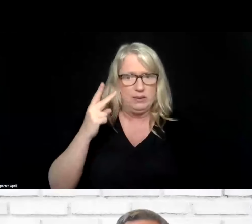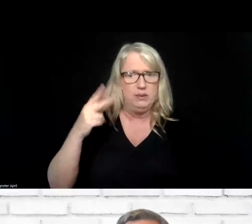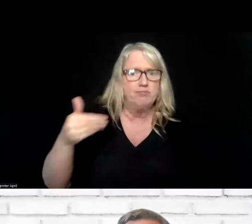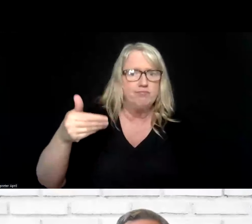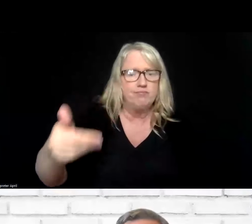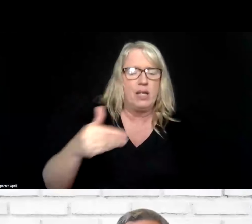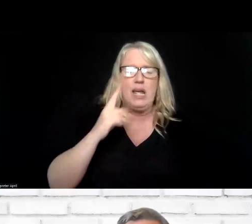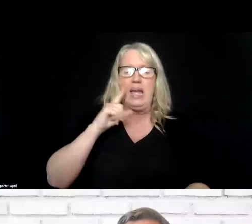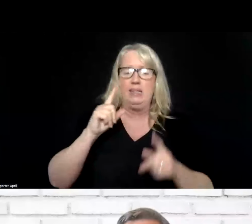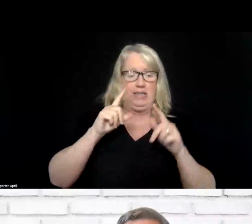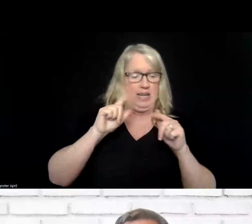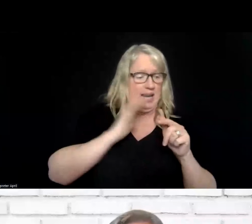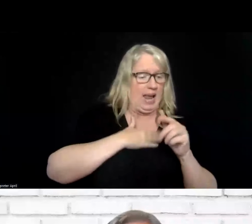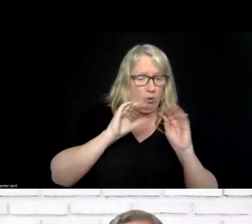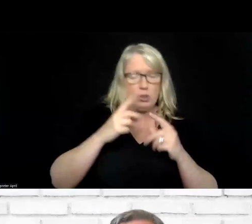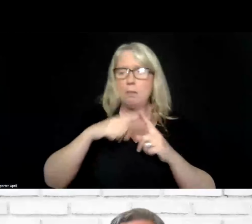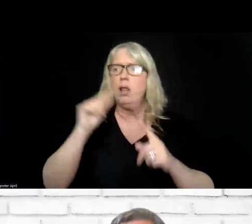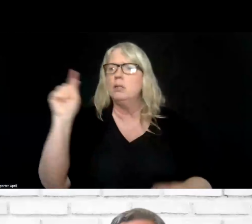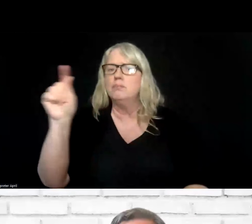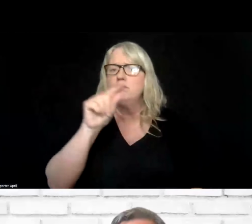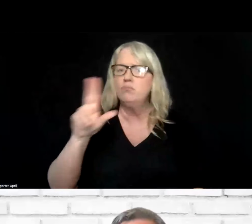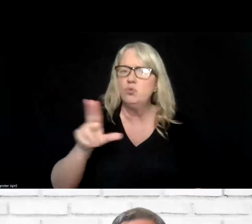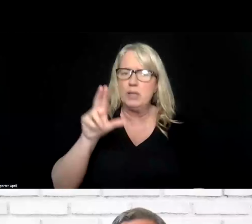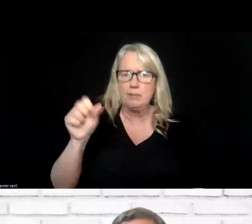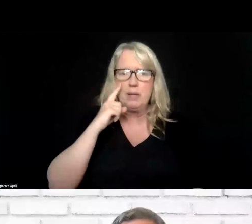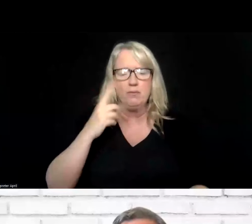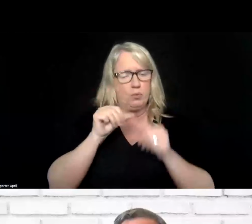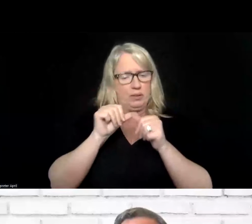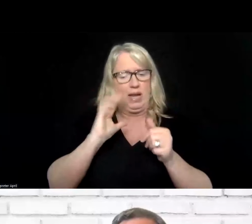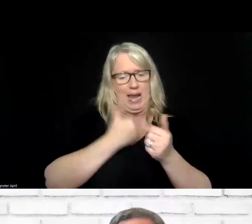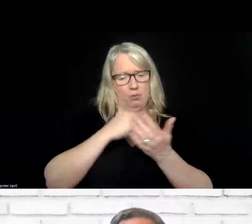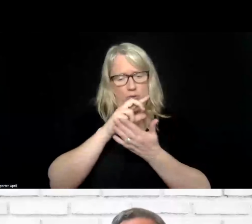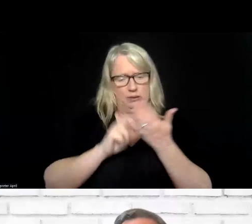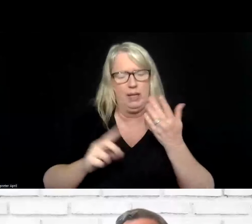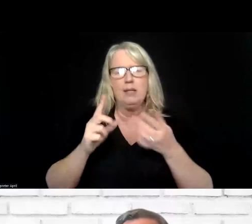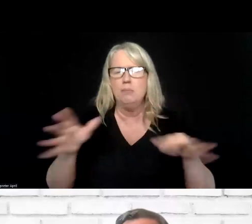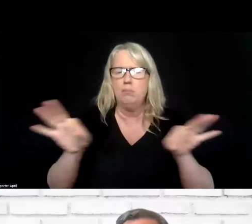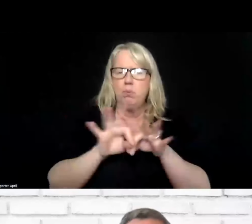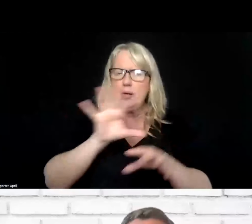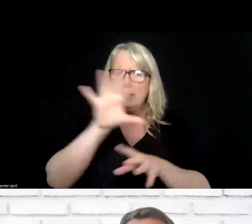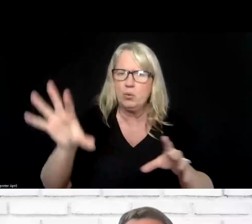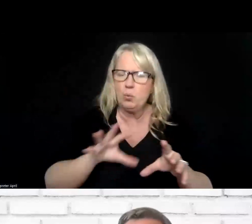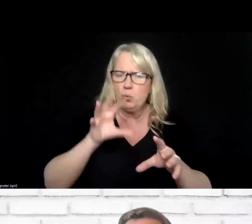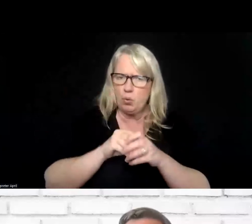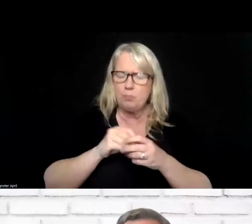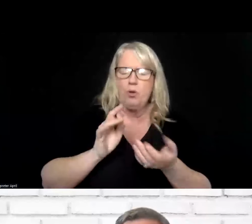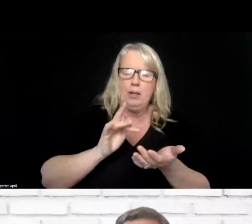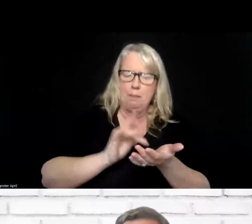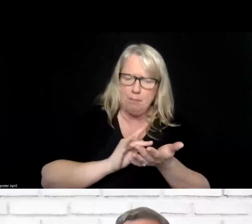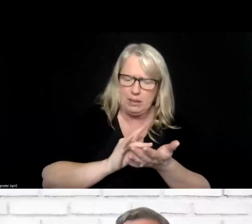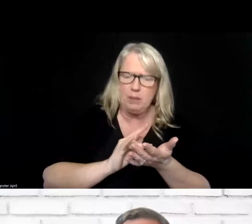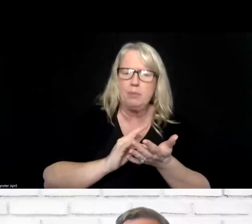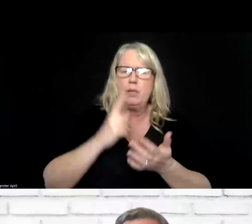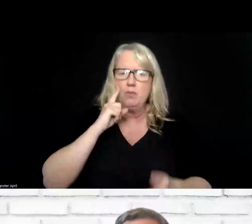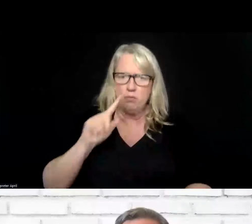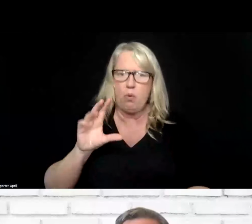organization, but around the country. And we need to keep it in mind as we're designing our crisis systems, is incorporating medication for opiate use